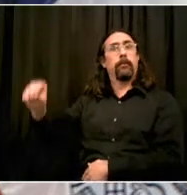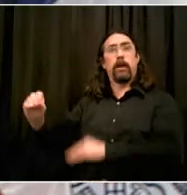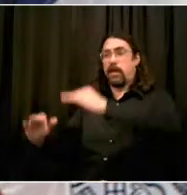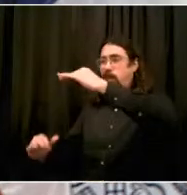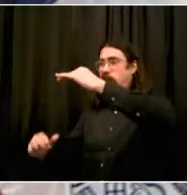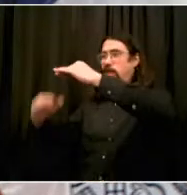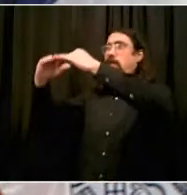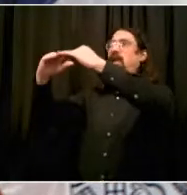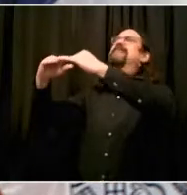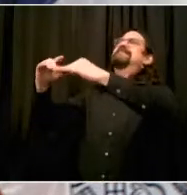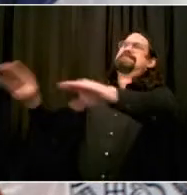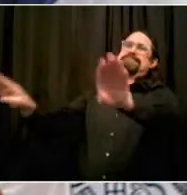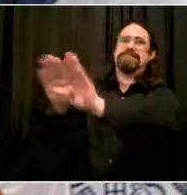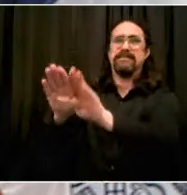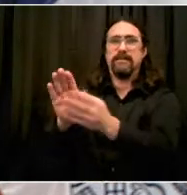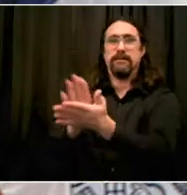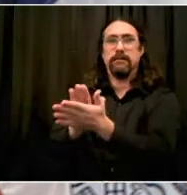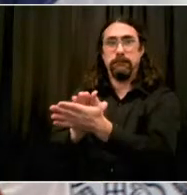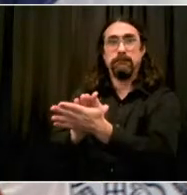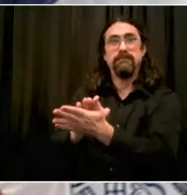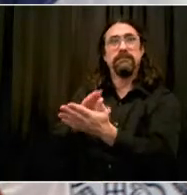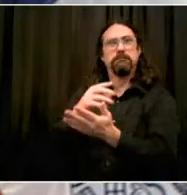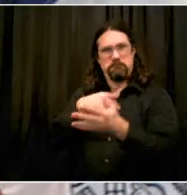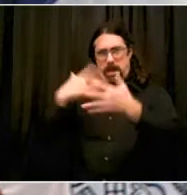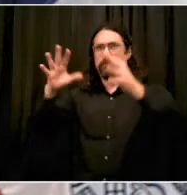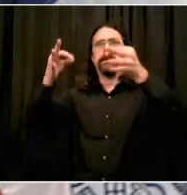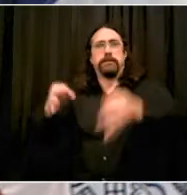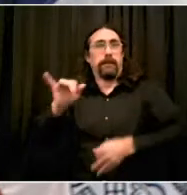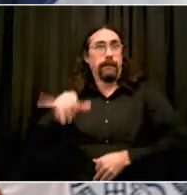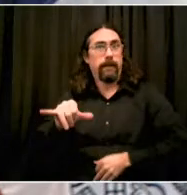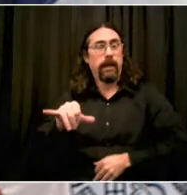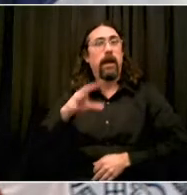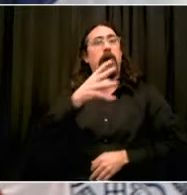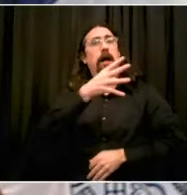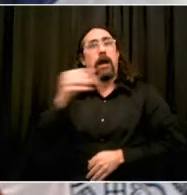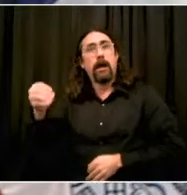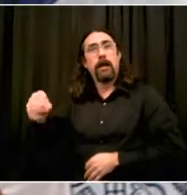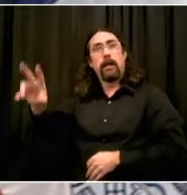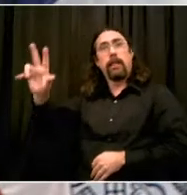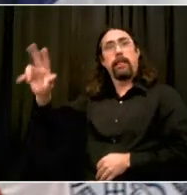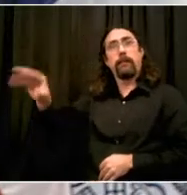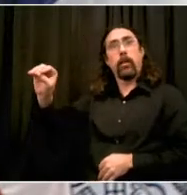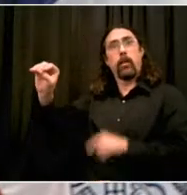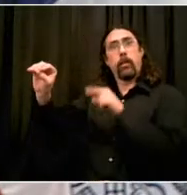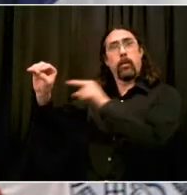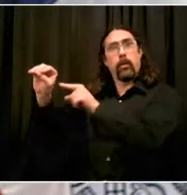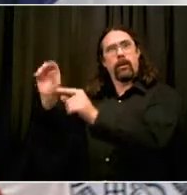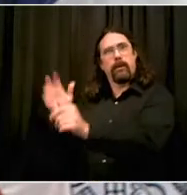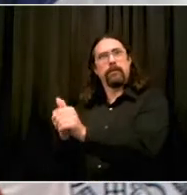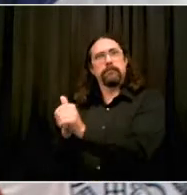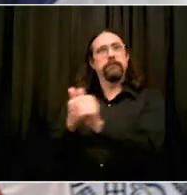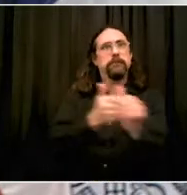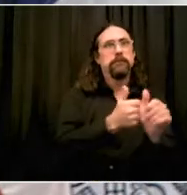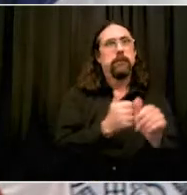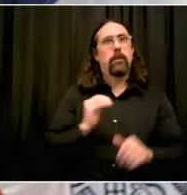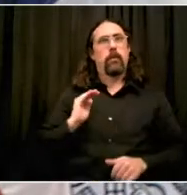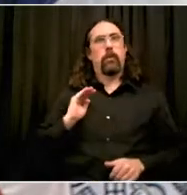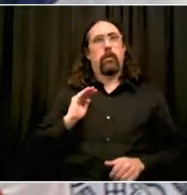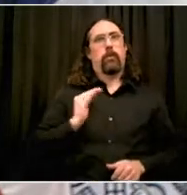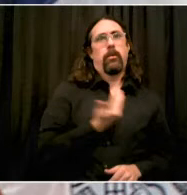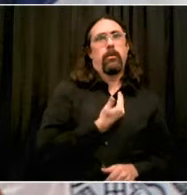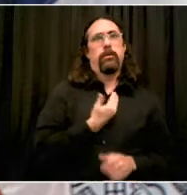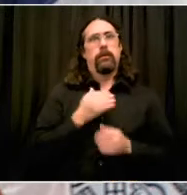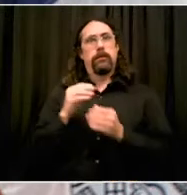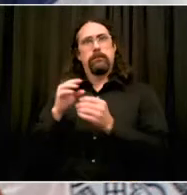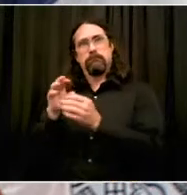that's the best approach. That's the standard we use with our indicators. That's the standard we set related to our schools. And the